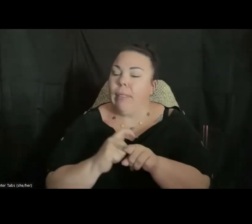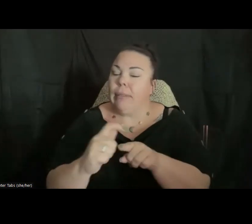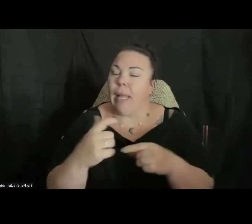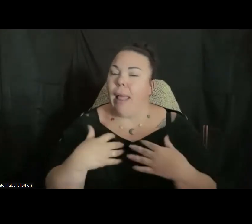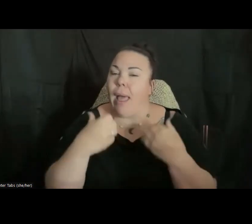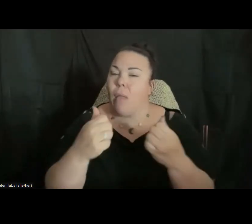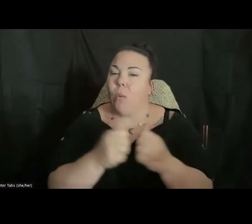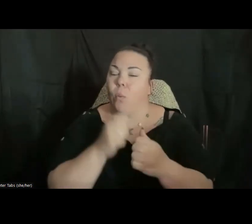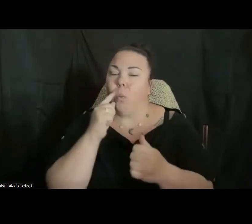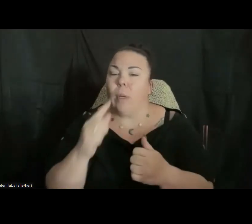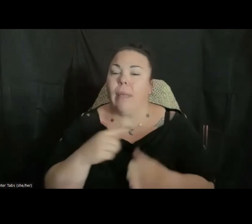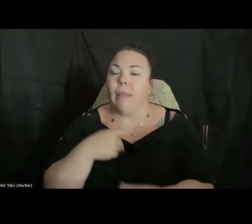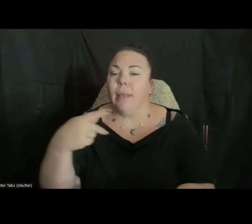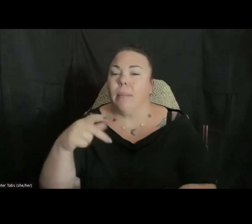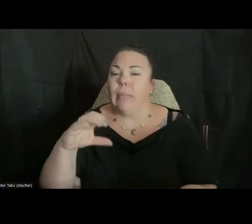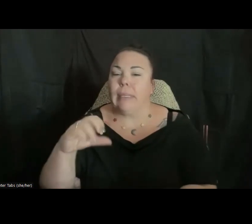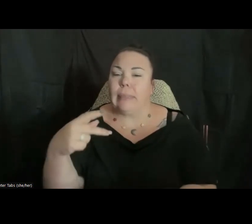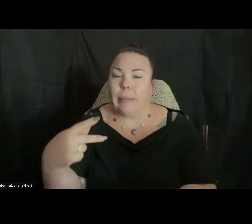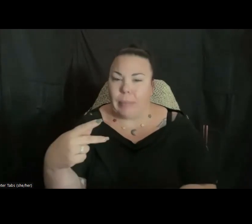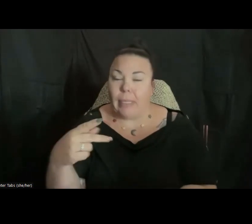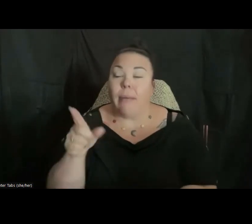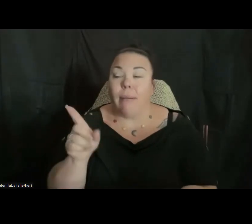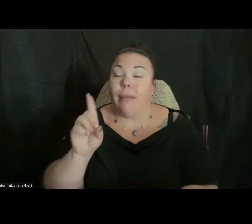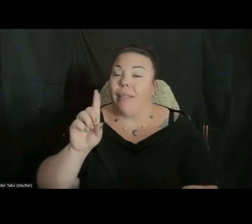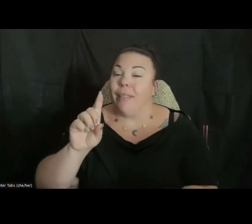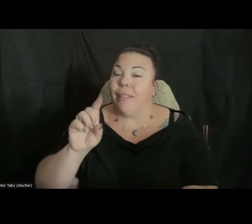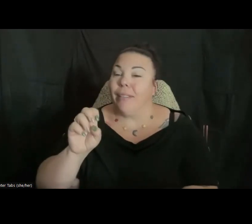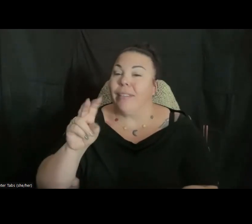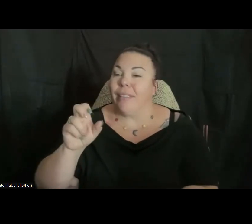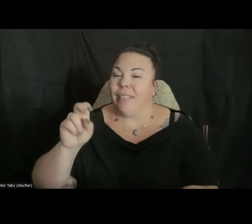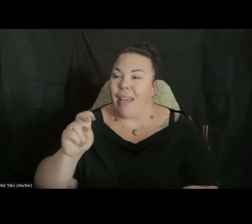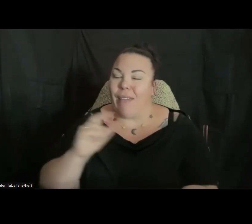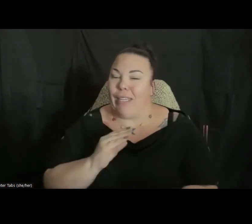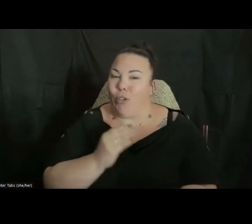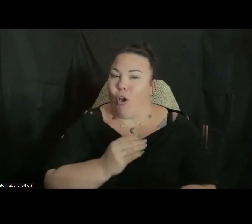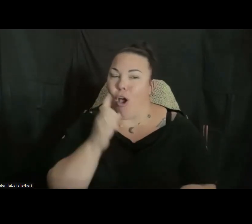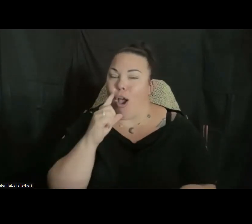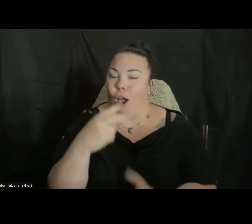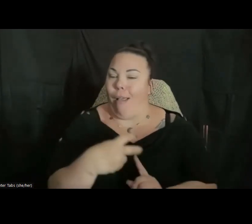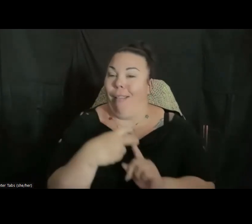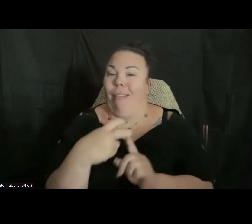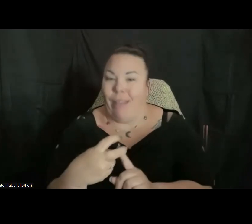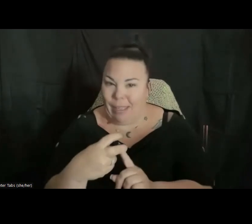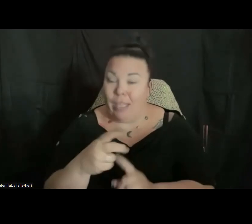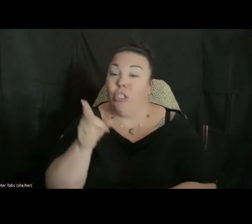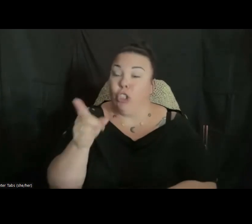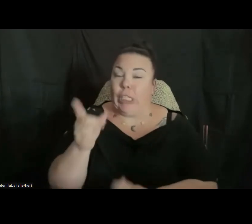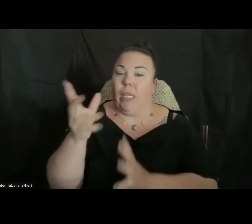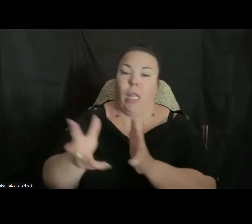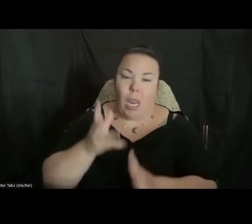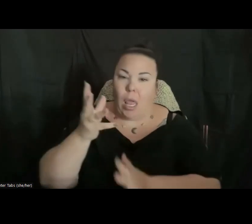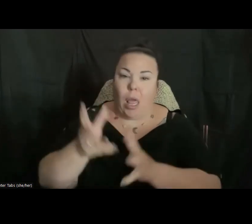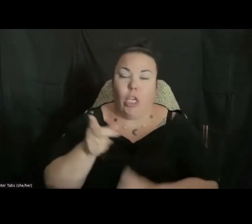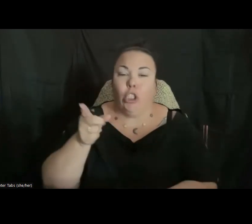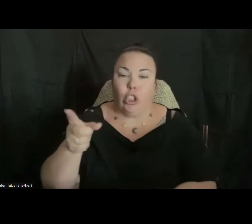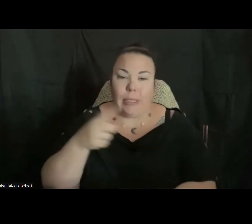So again, Devin, our director, is also RN, so she's on site, hands on the patients. She is the eyes,